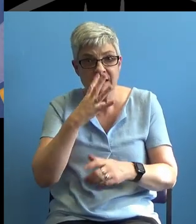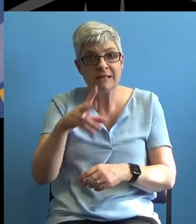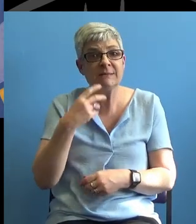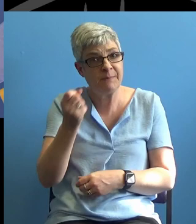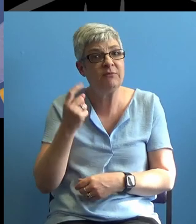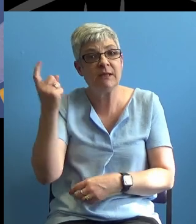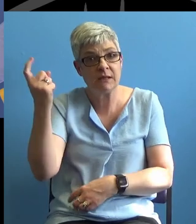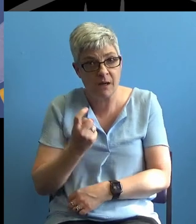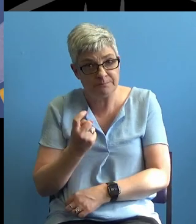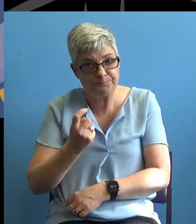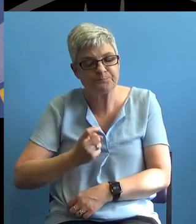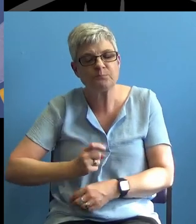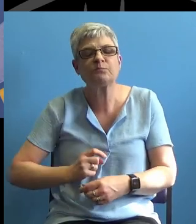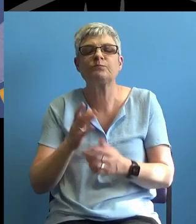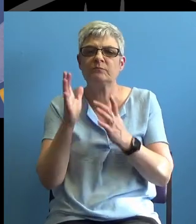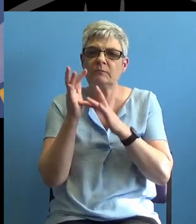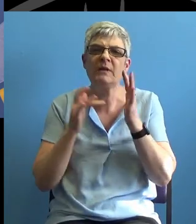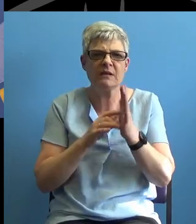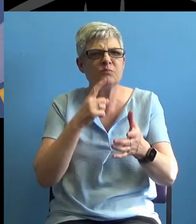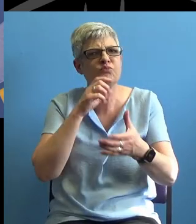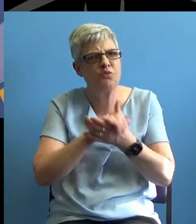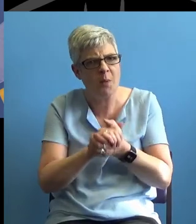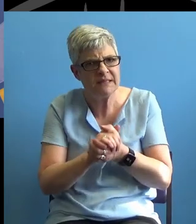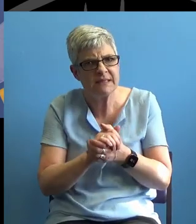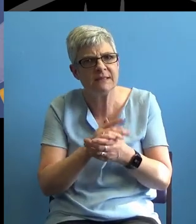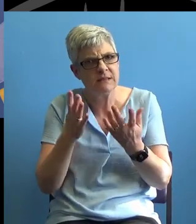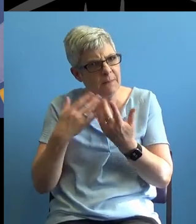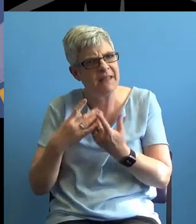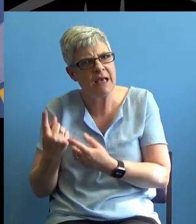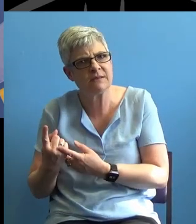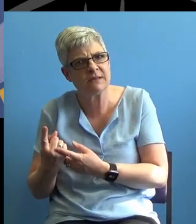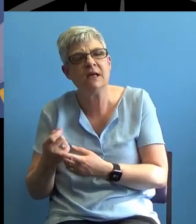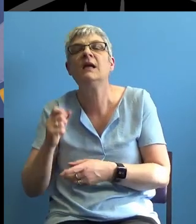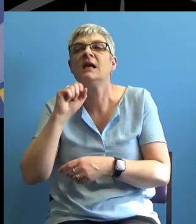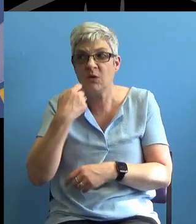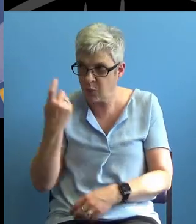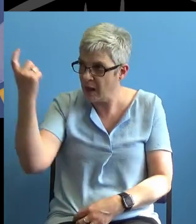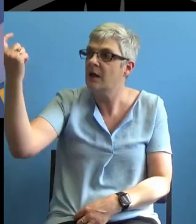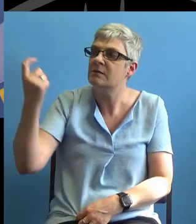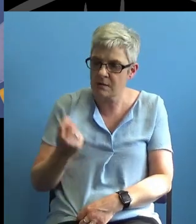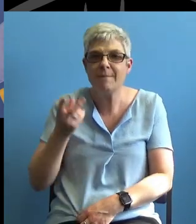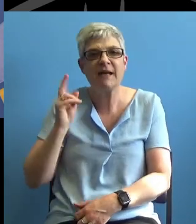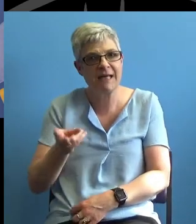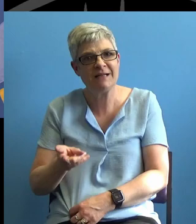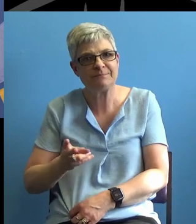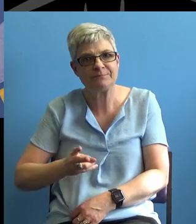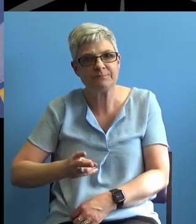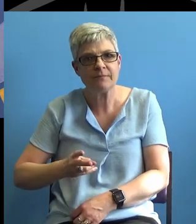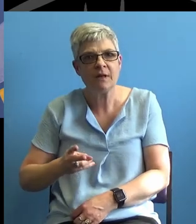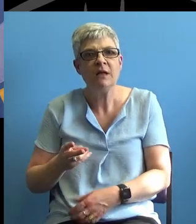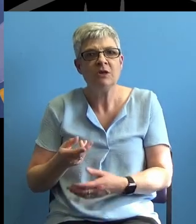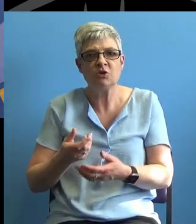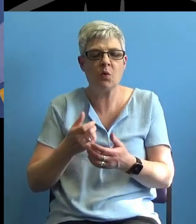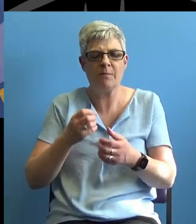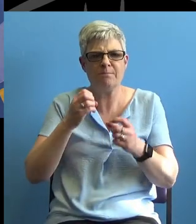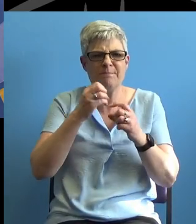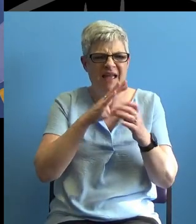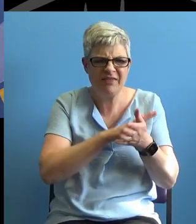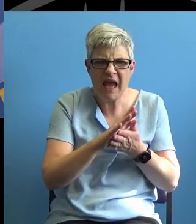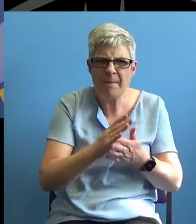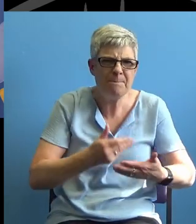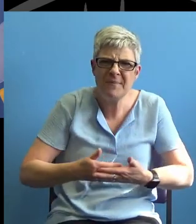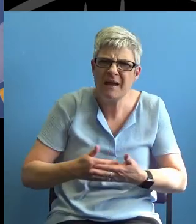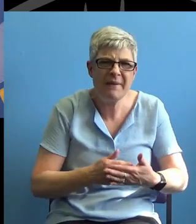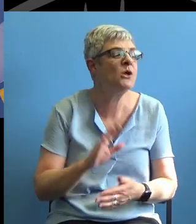followers another promise that he himself in person would come again. Not as a babe born at Bethlehem, but